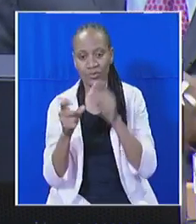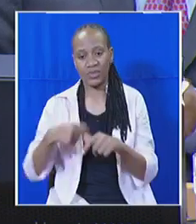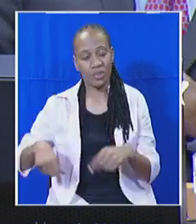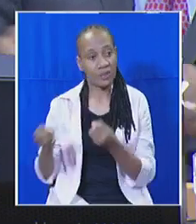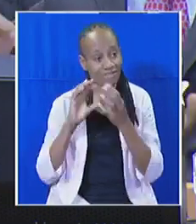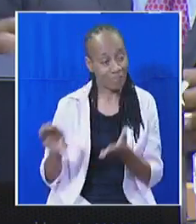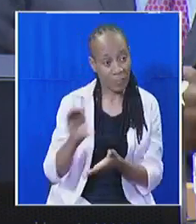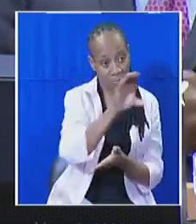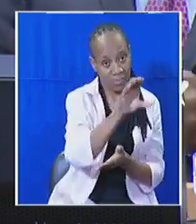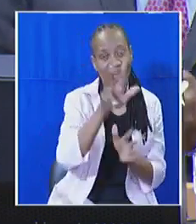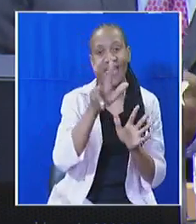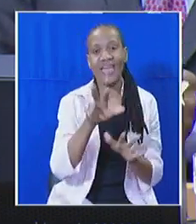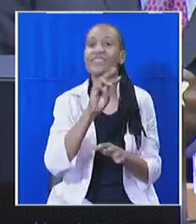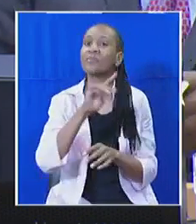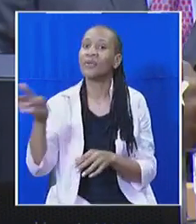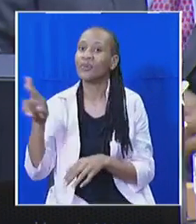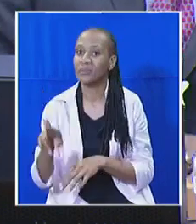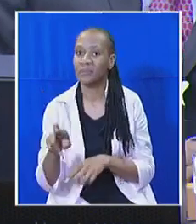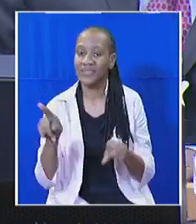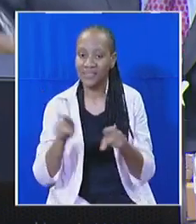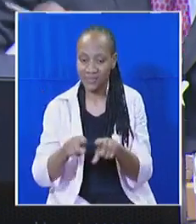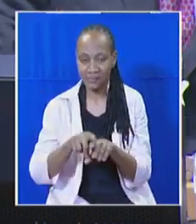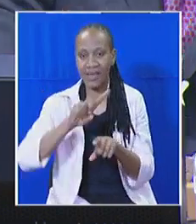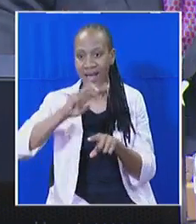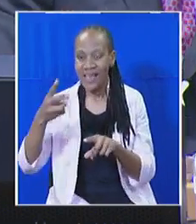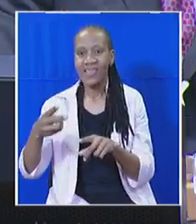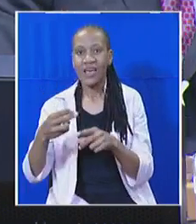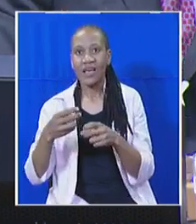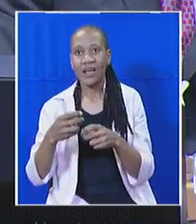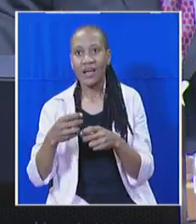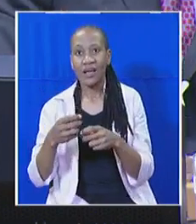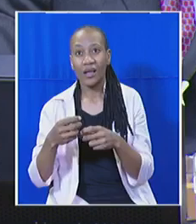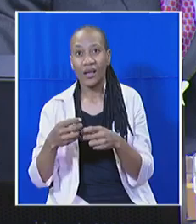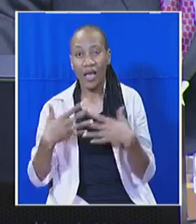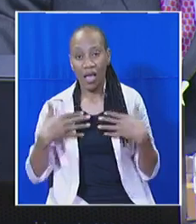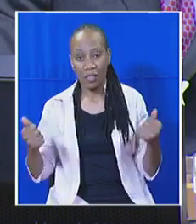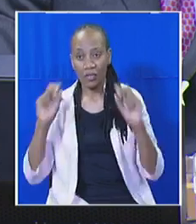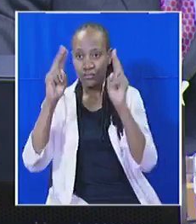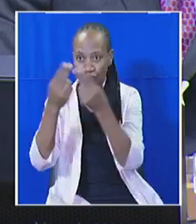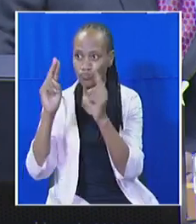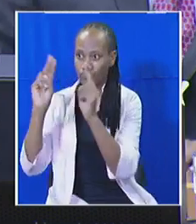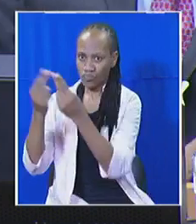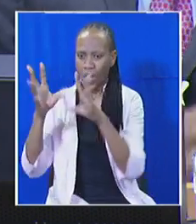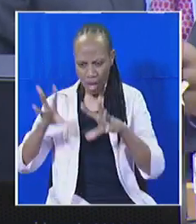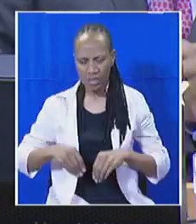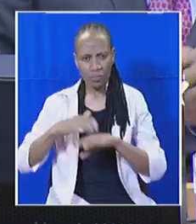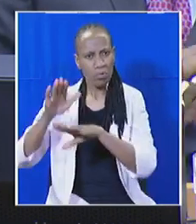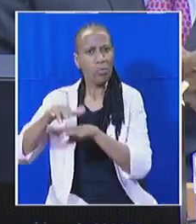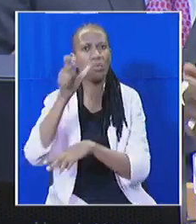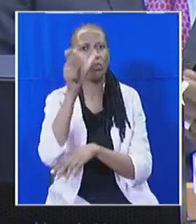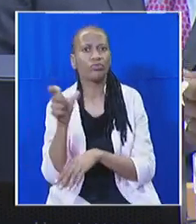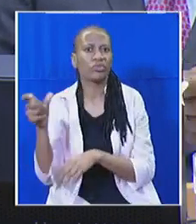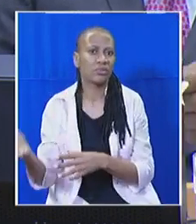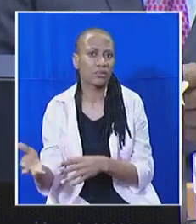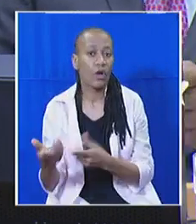million. From there, all the other medical schools followed, where we are encouraging them that students or people from